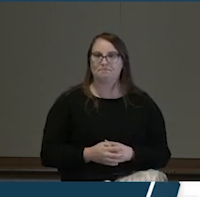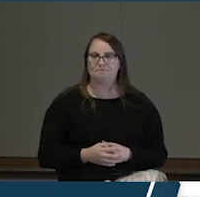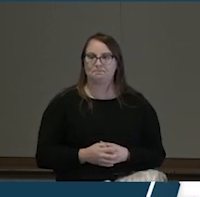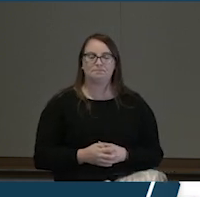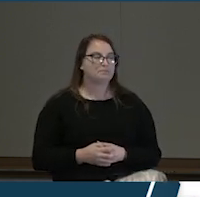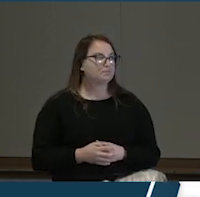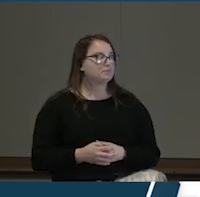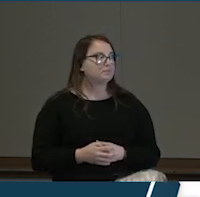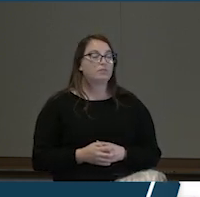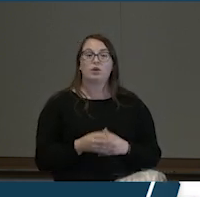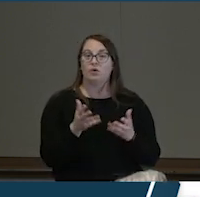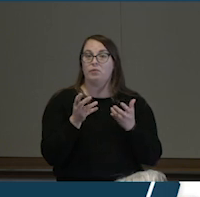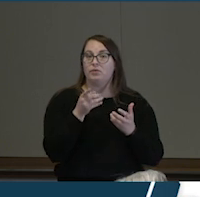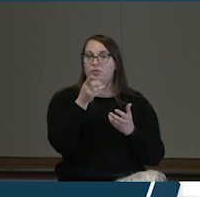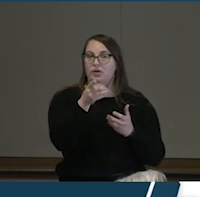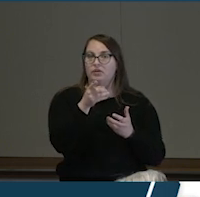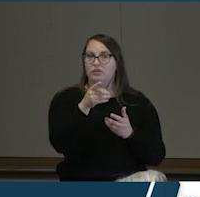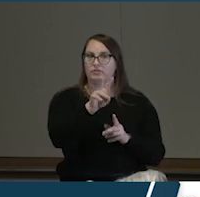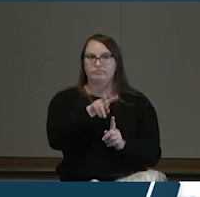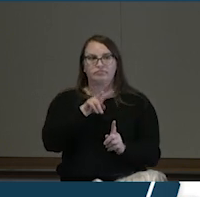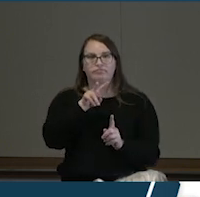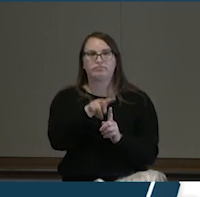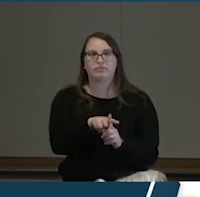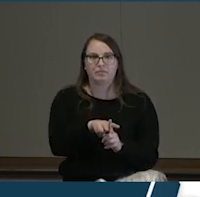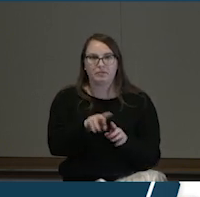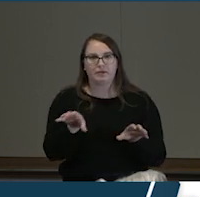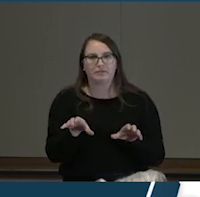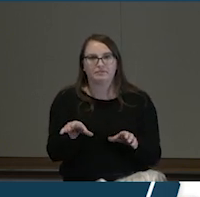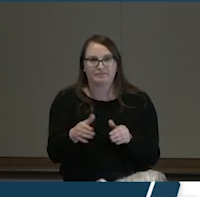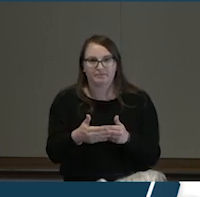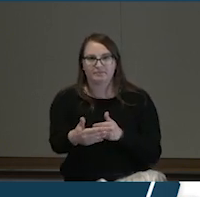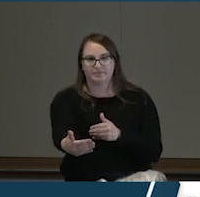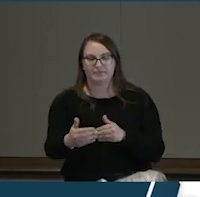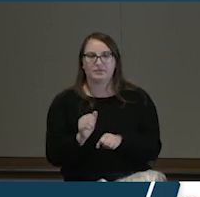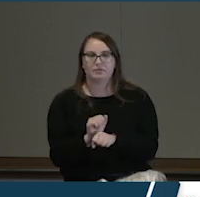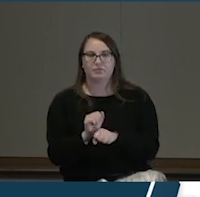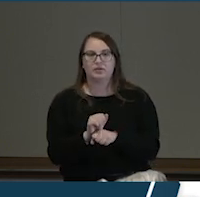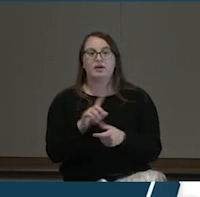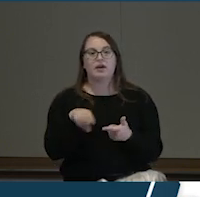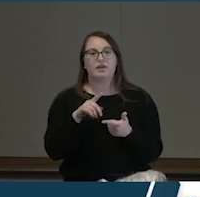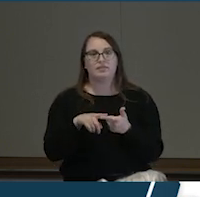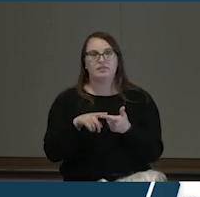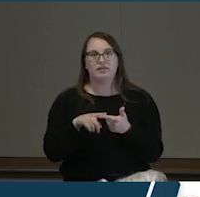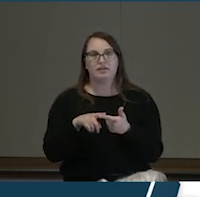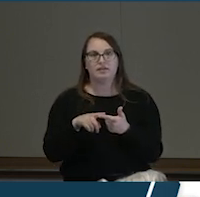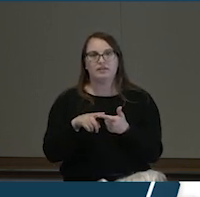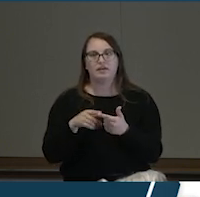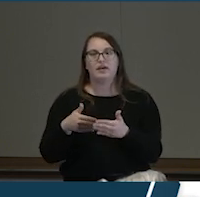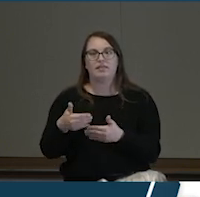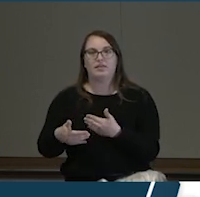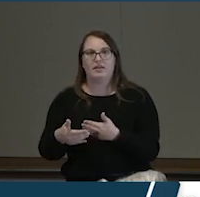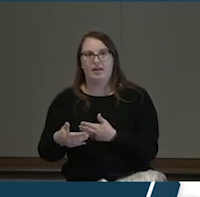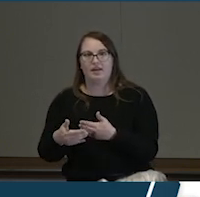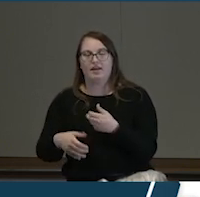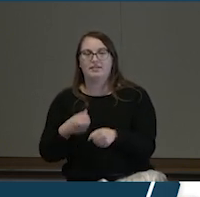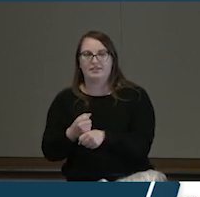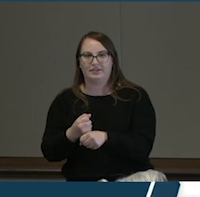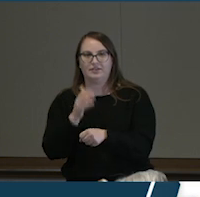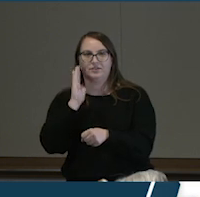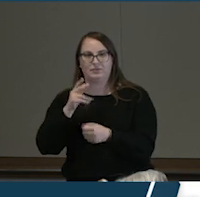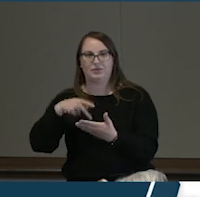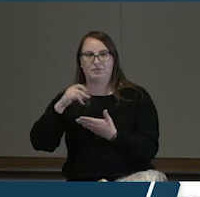We want you to implement what you learn, of course, and then complete a project the following year. Now, a project, I'll just tell you what. So I came through the program